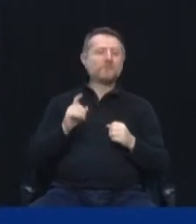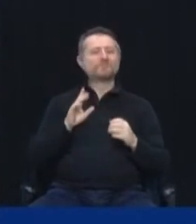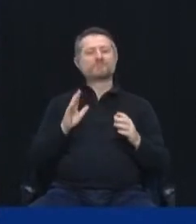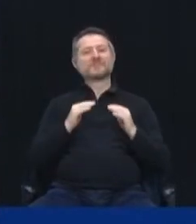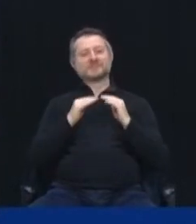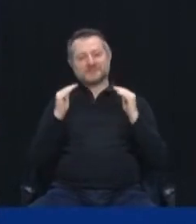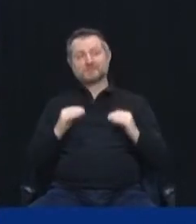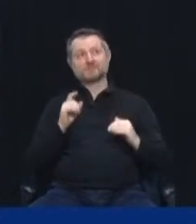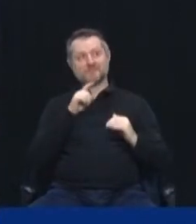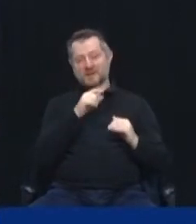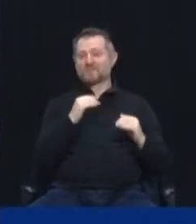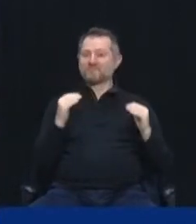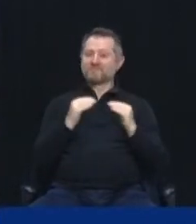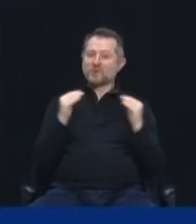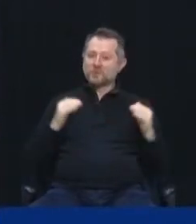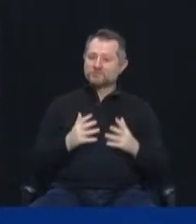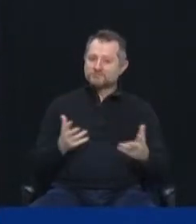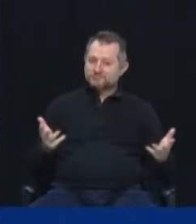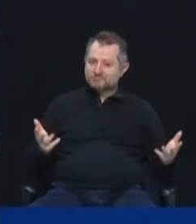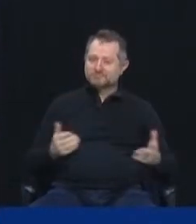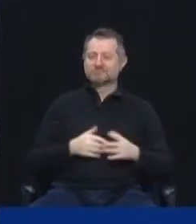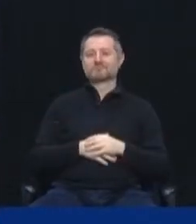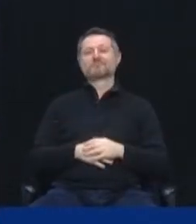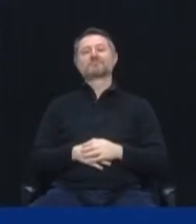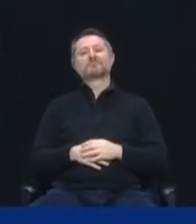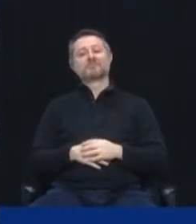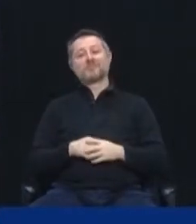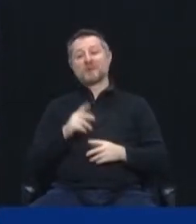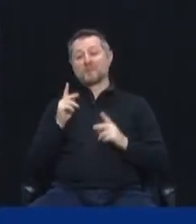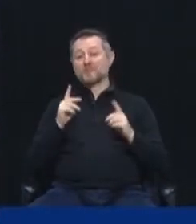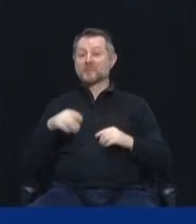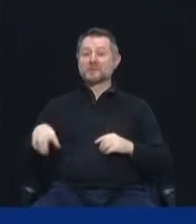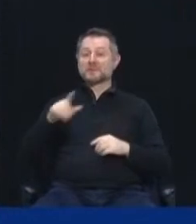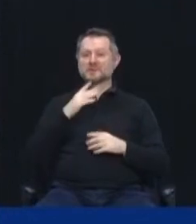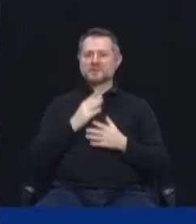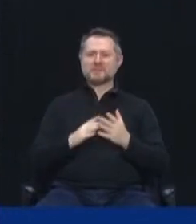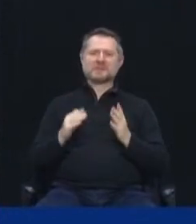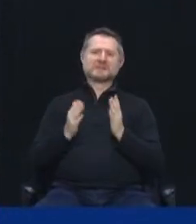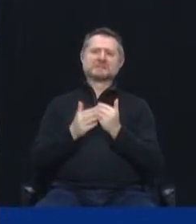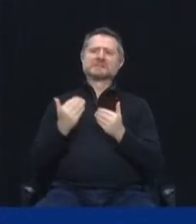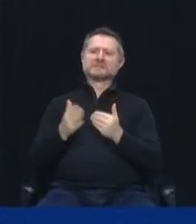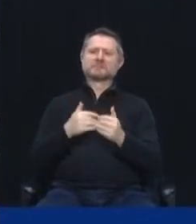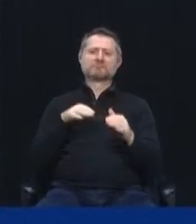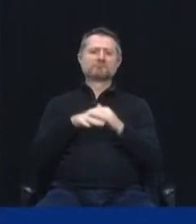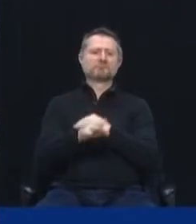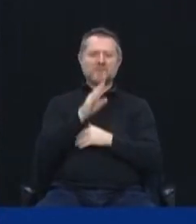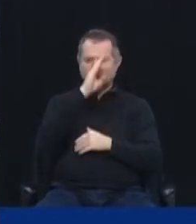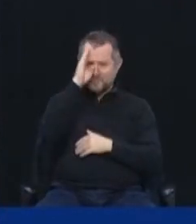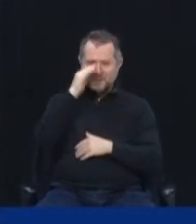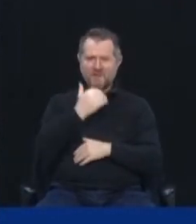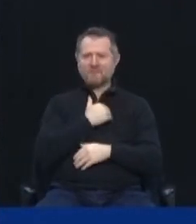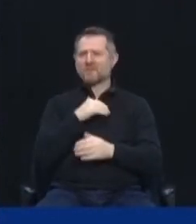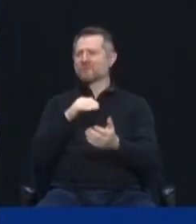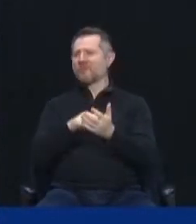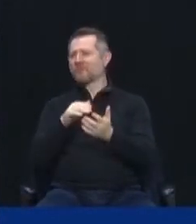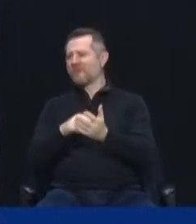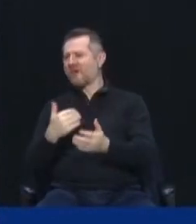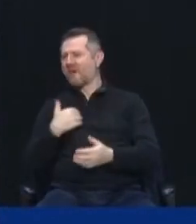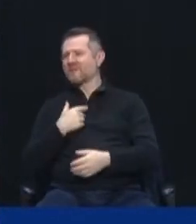because people who have a hospital, people who have a doctor, people who have access, they can get that vaccine like